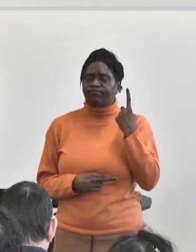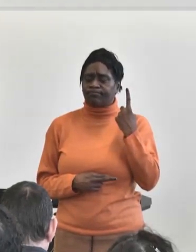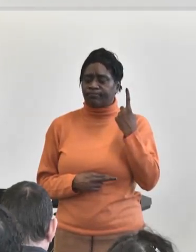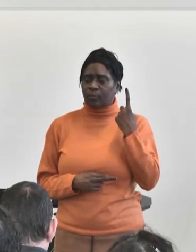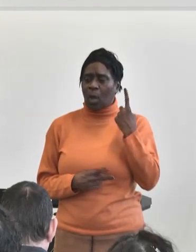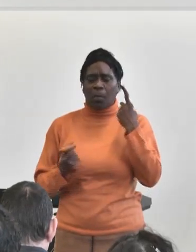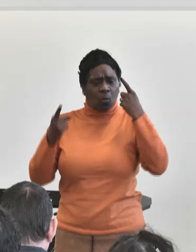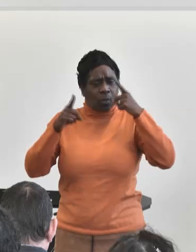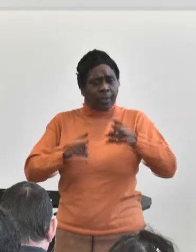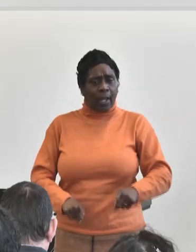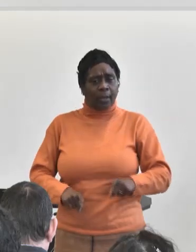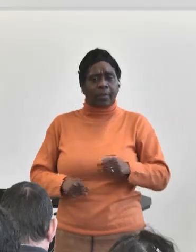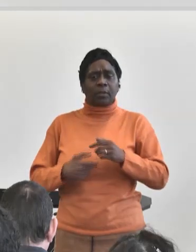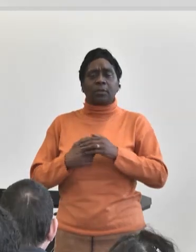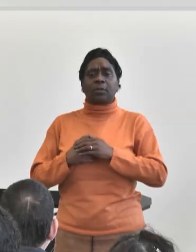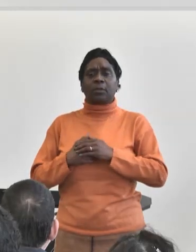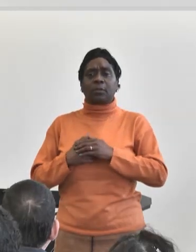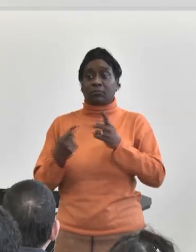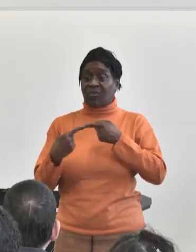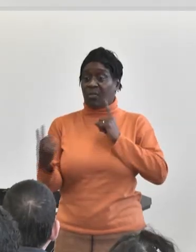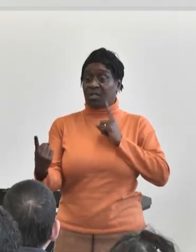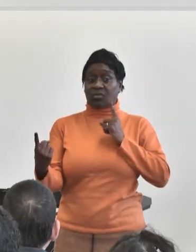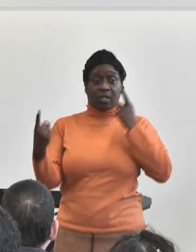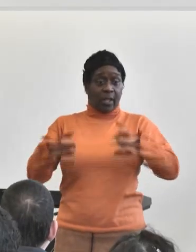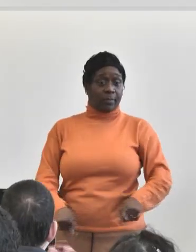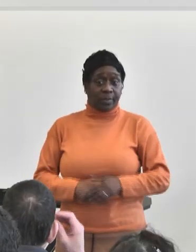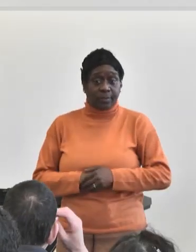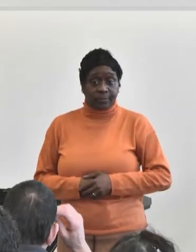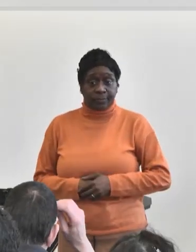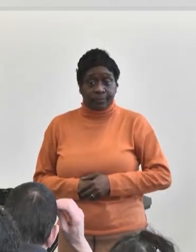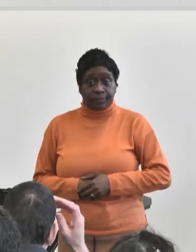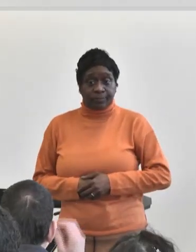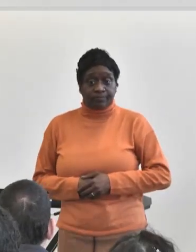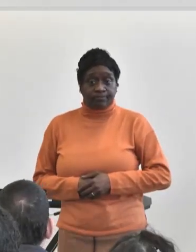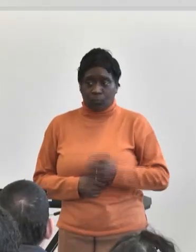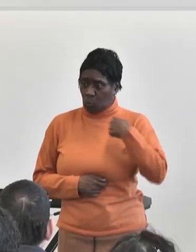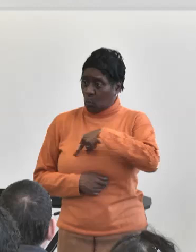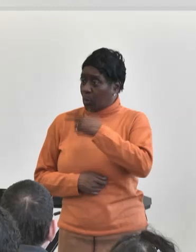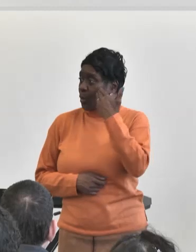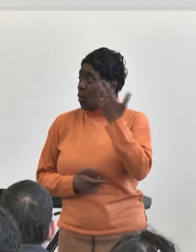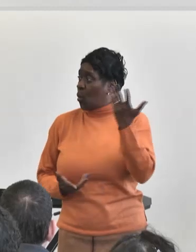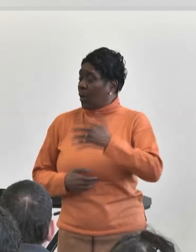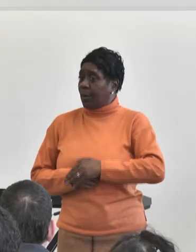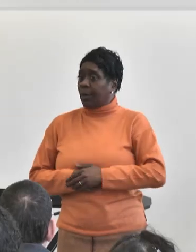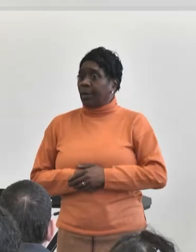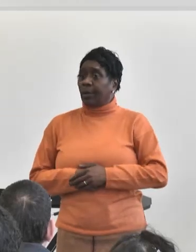preparemos. For para opposition. Oposición. Because we know that